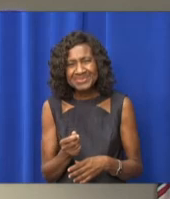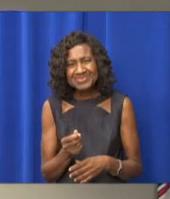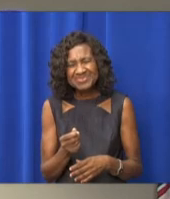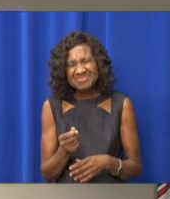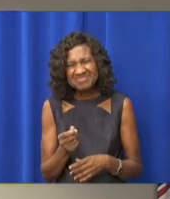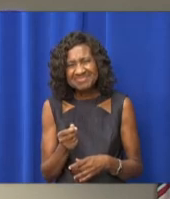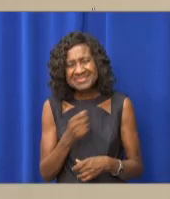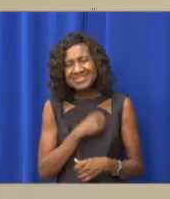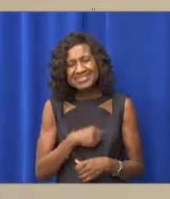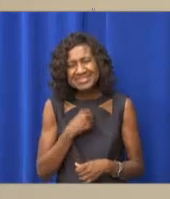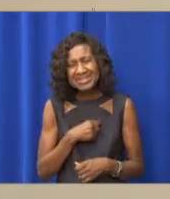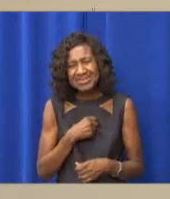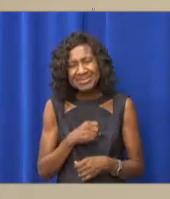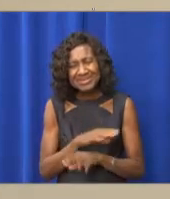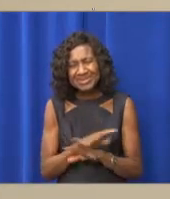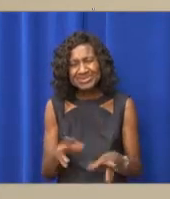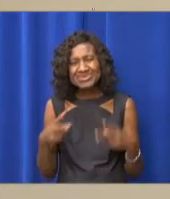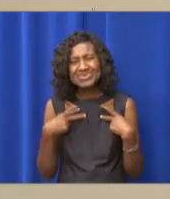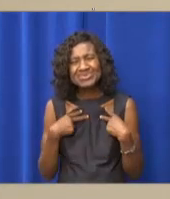daughter, but I don't have a daughter.